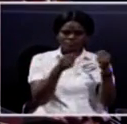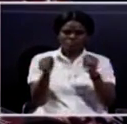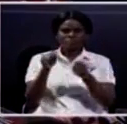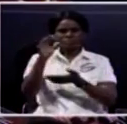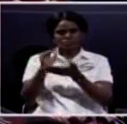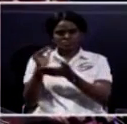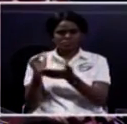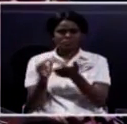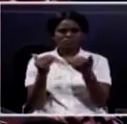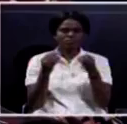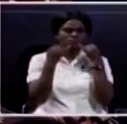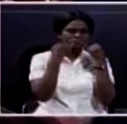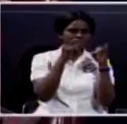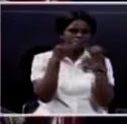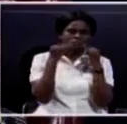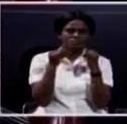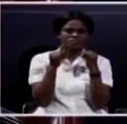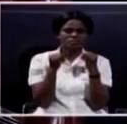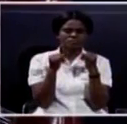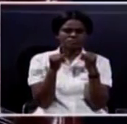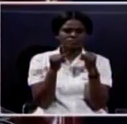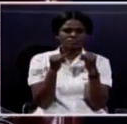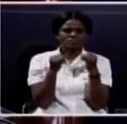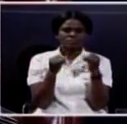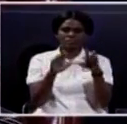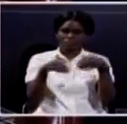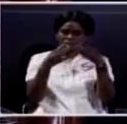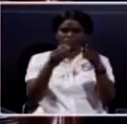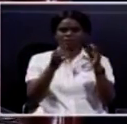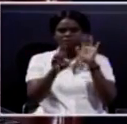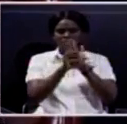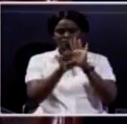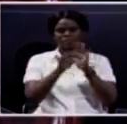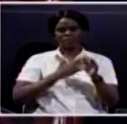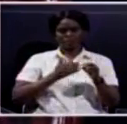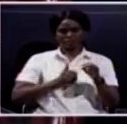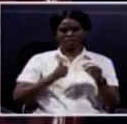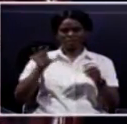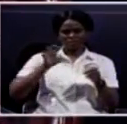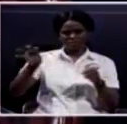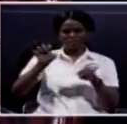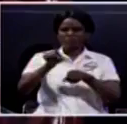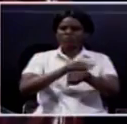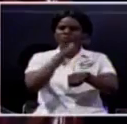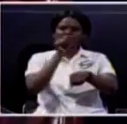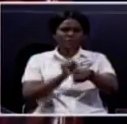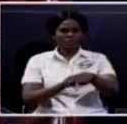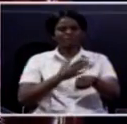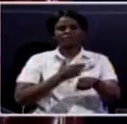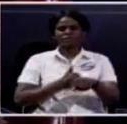the fees. Let me tell you one thing. I want to give a very vivid example, having been in this sector for some time.